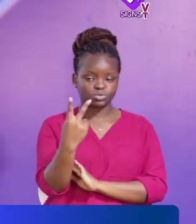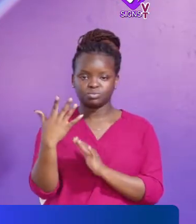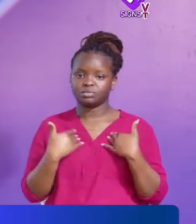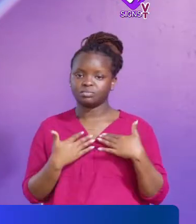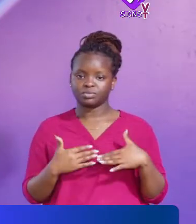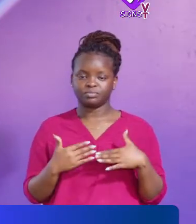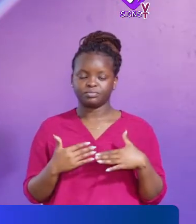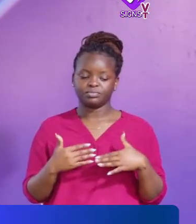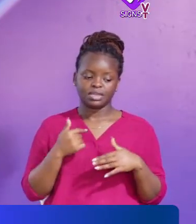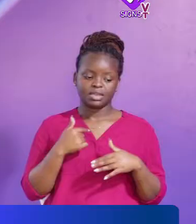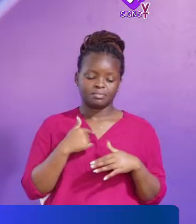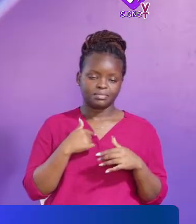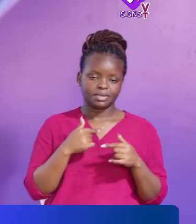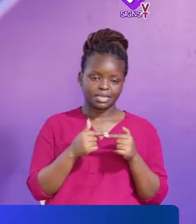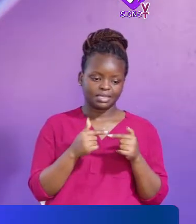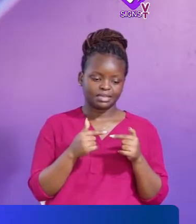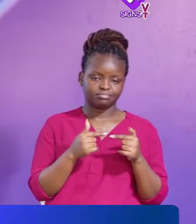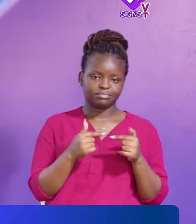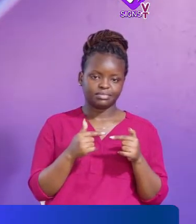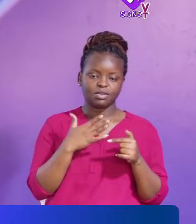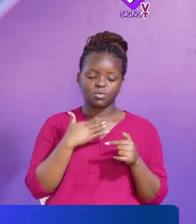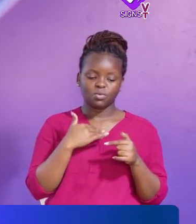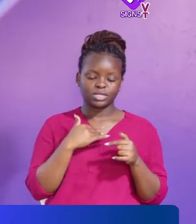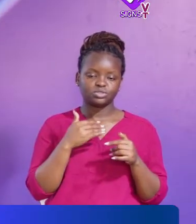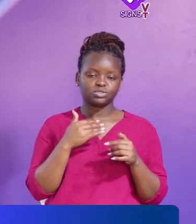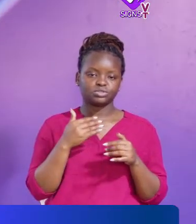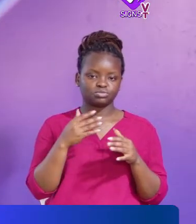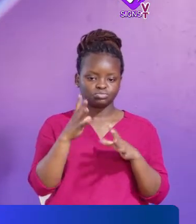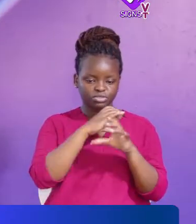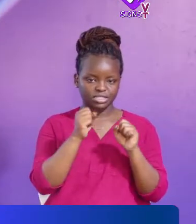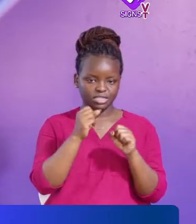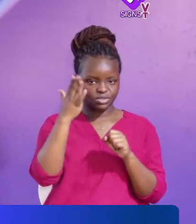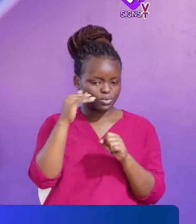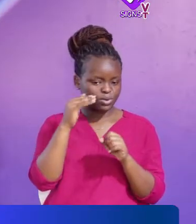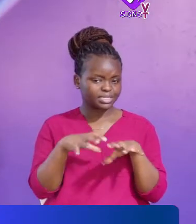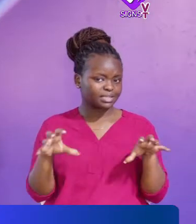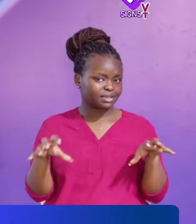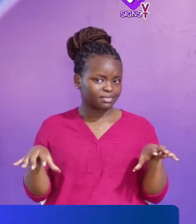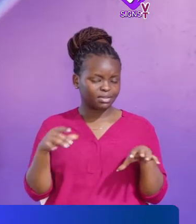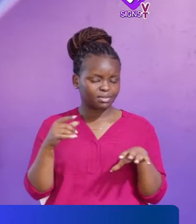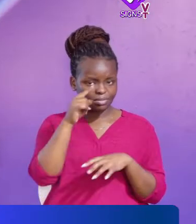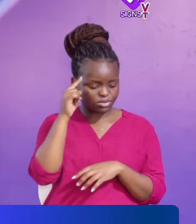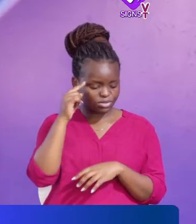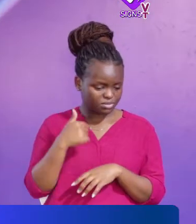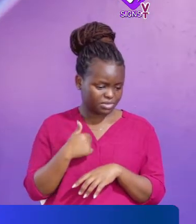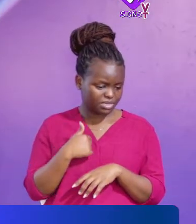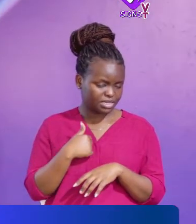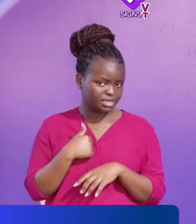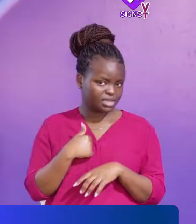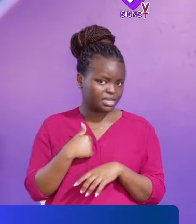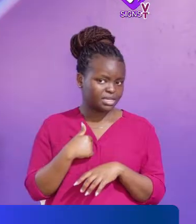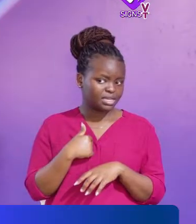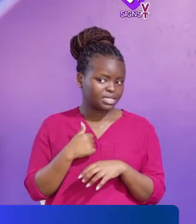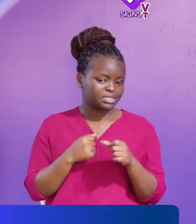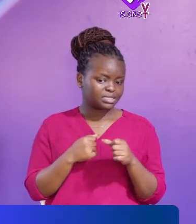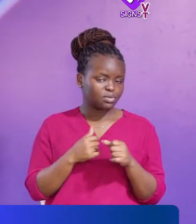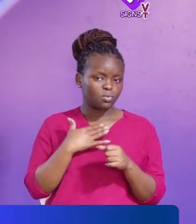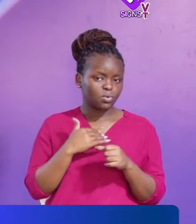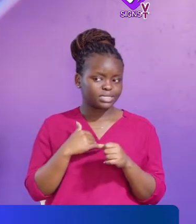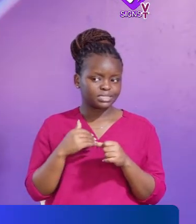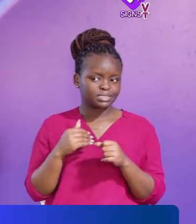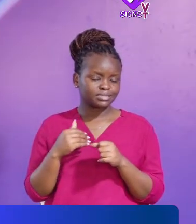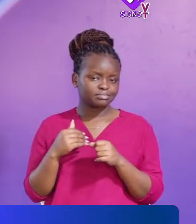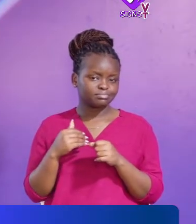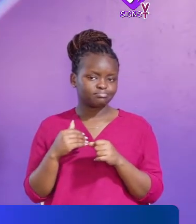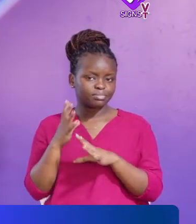I'm running for presidency, isn't it? Why should Luo suffer because I'm running? My ambition is different from theirs.